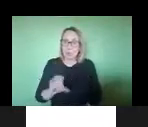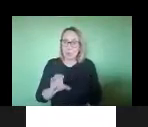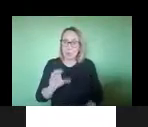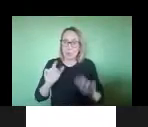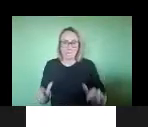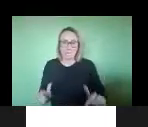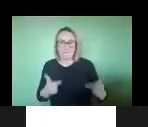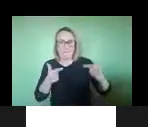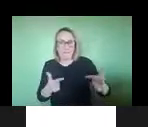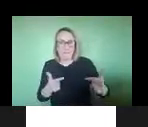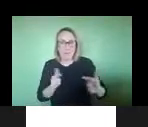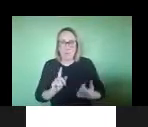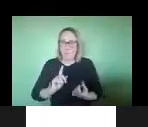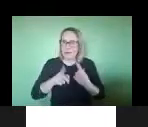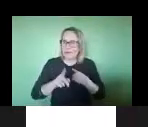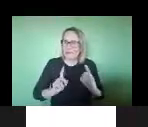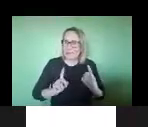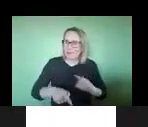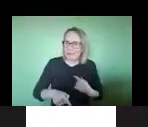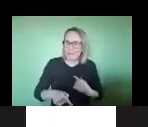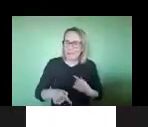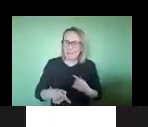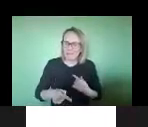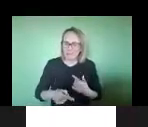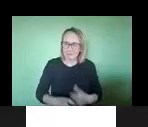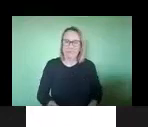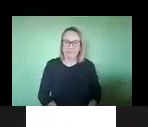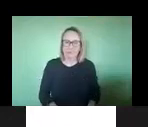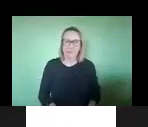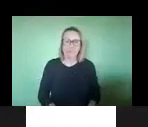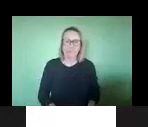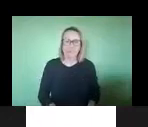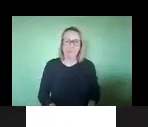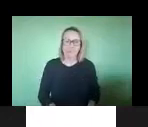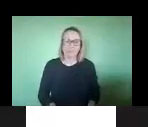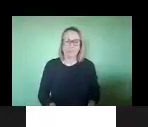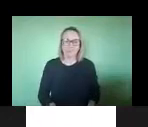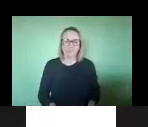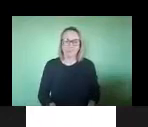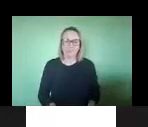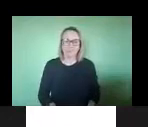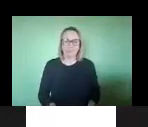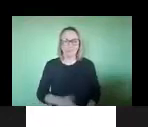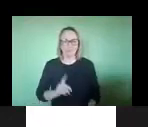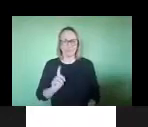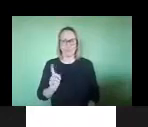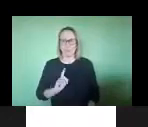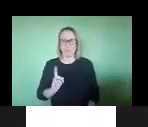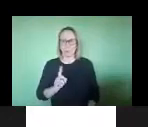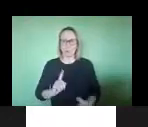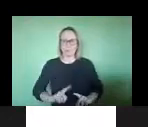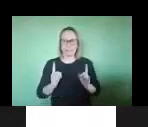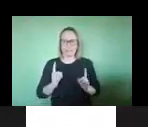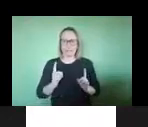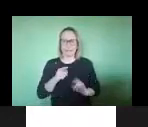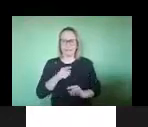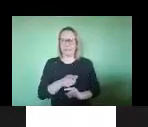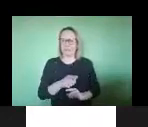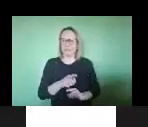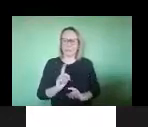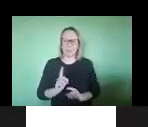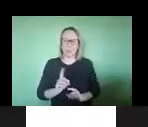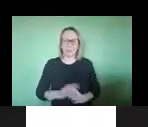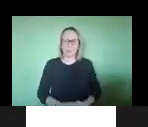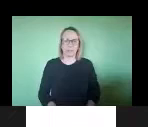send Uh-huh. emails, Uh-huh. all those kind of things. And what kind of difference has this made to you in the past few